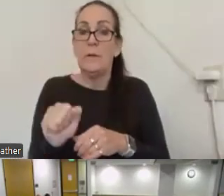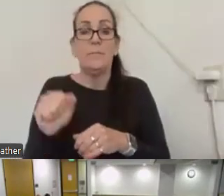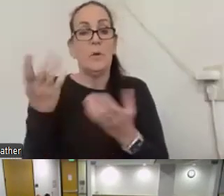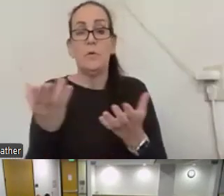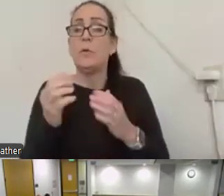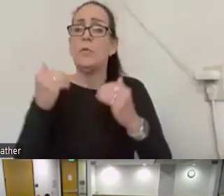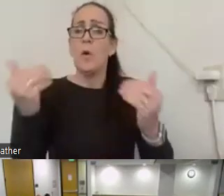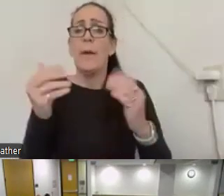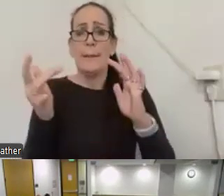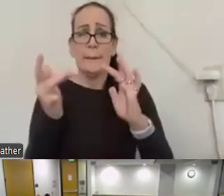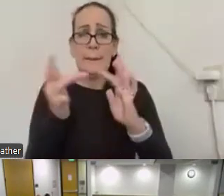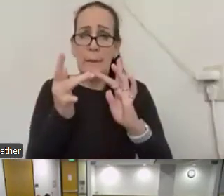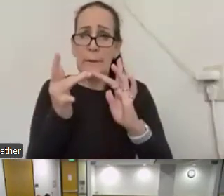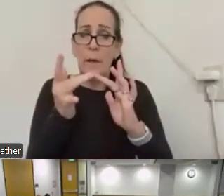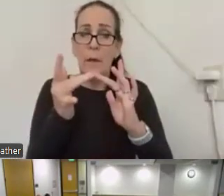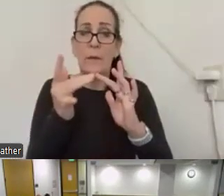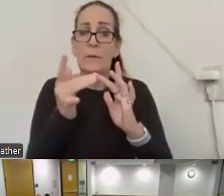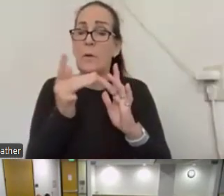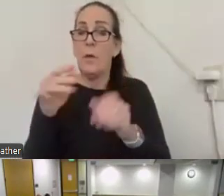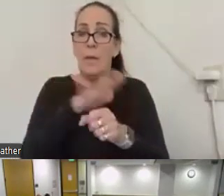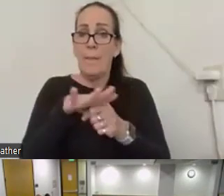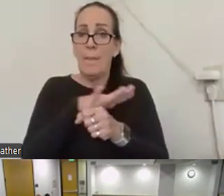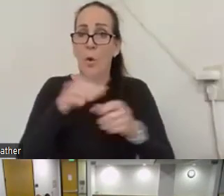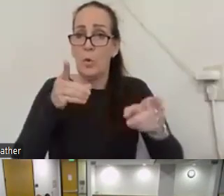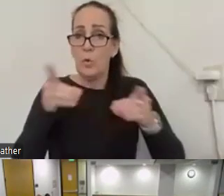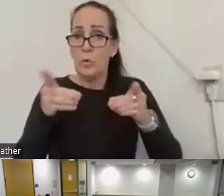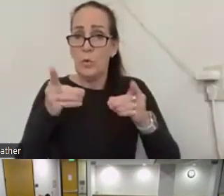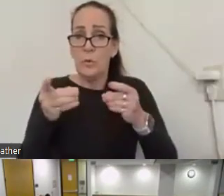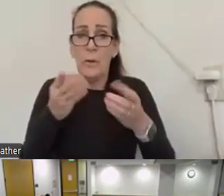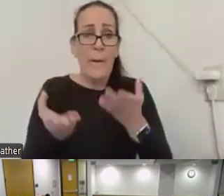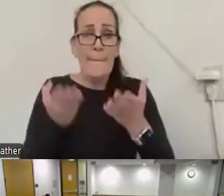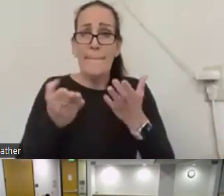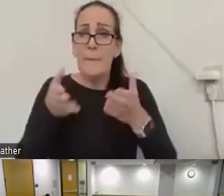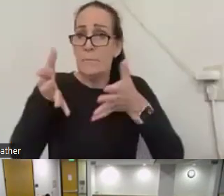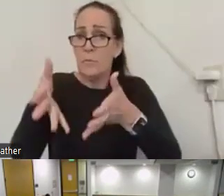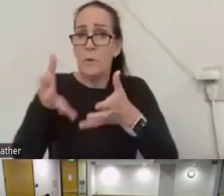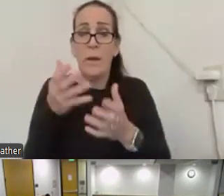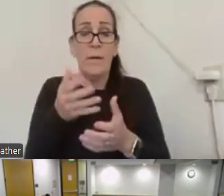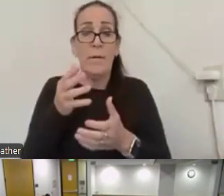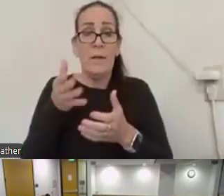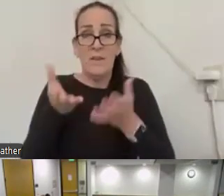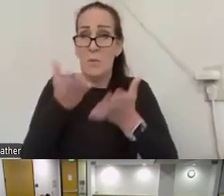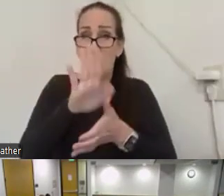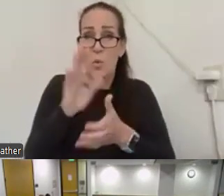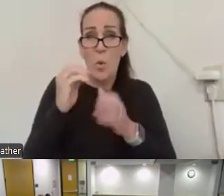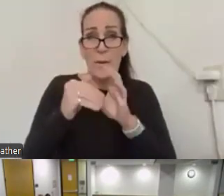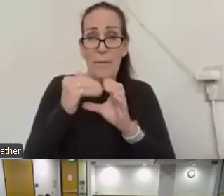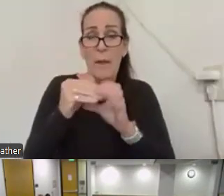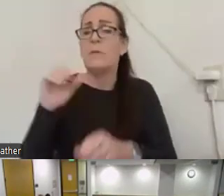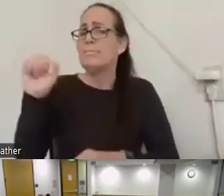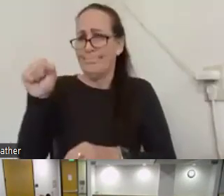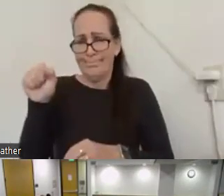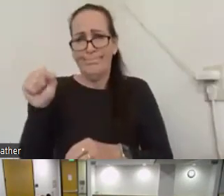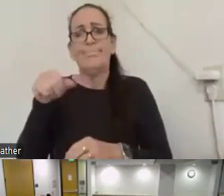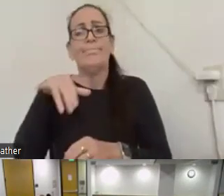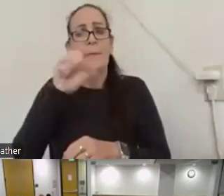local director. Maybe you can leave your email in the chat. Absolutely. I would be thrilled to do that. Yes. Thank you for